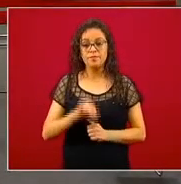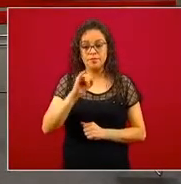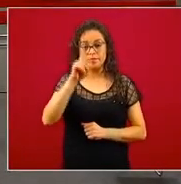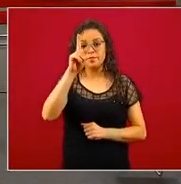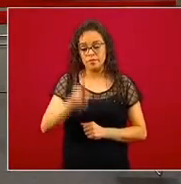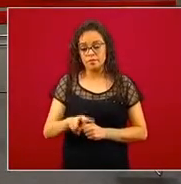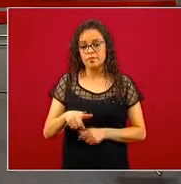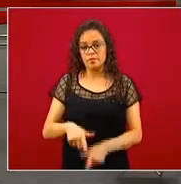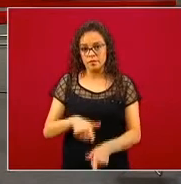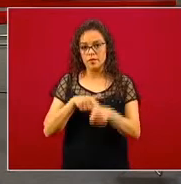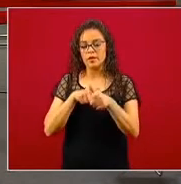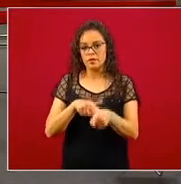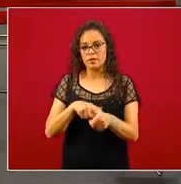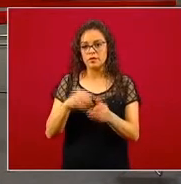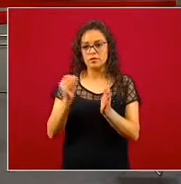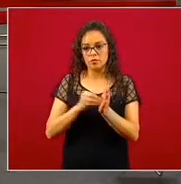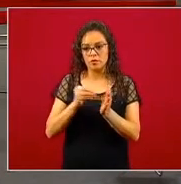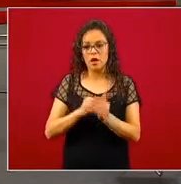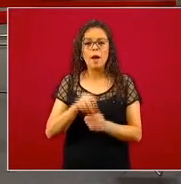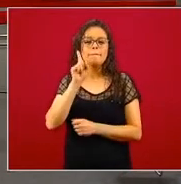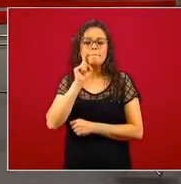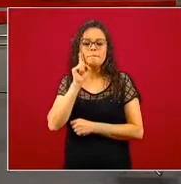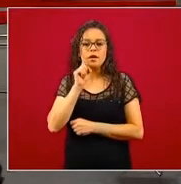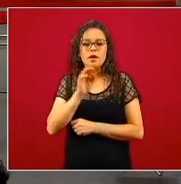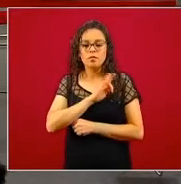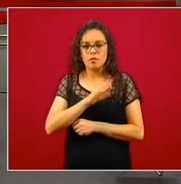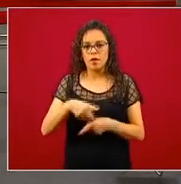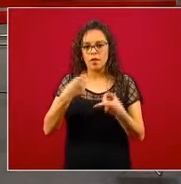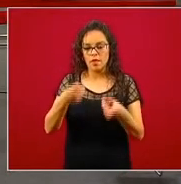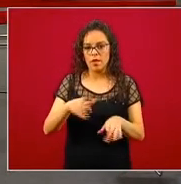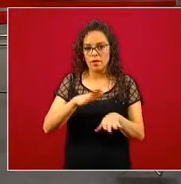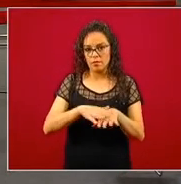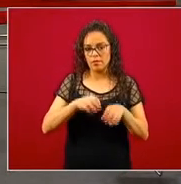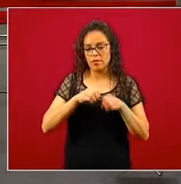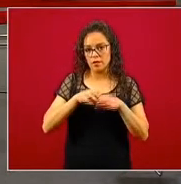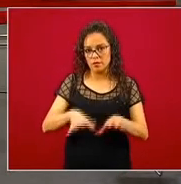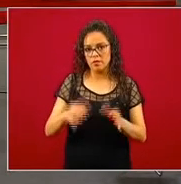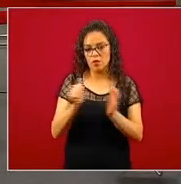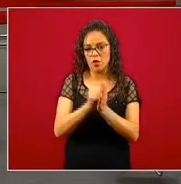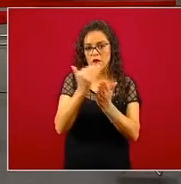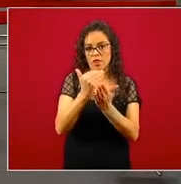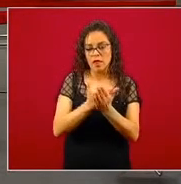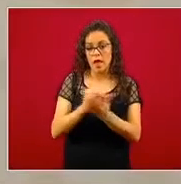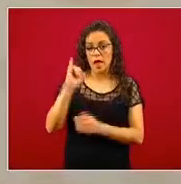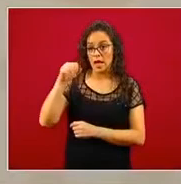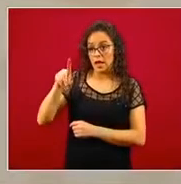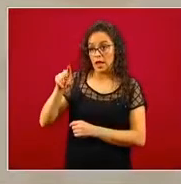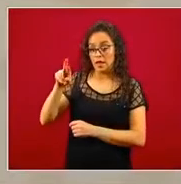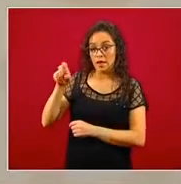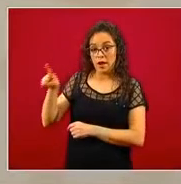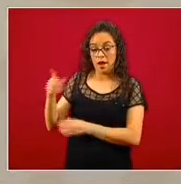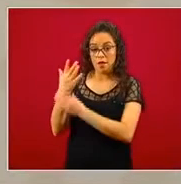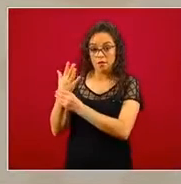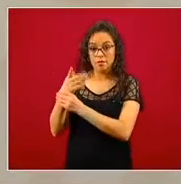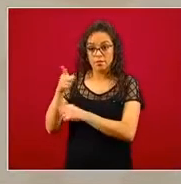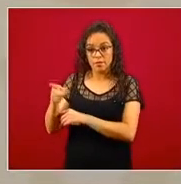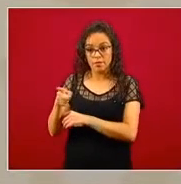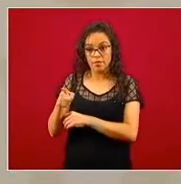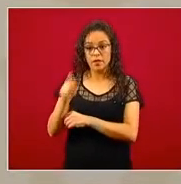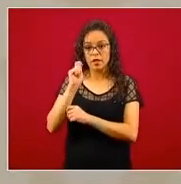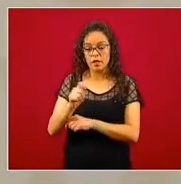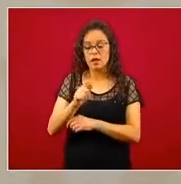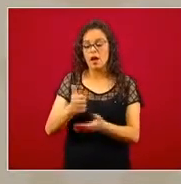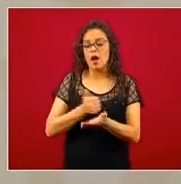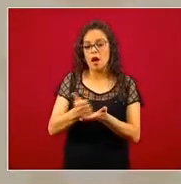you applying these tests in this type of facilities? And I'd like to know how